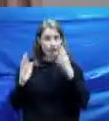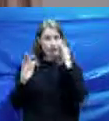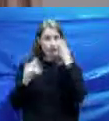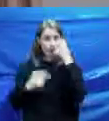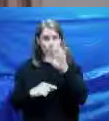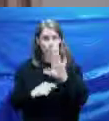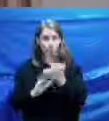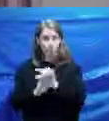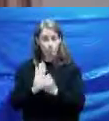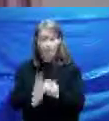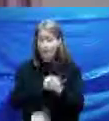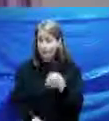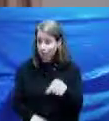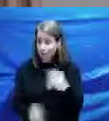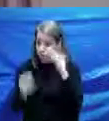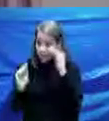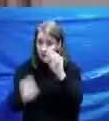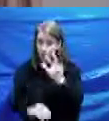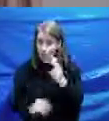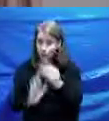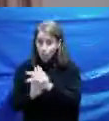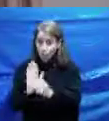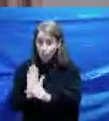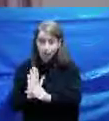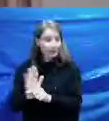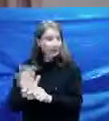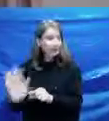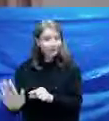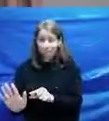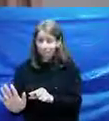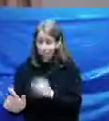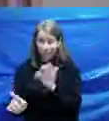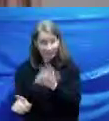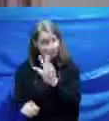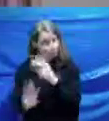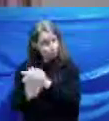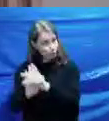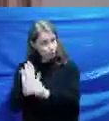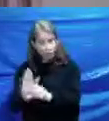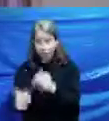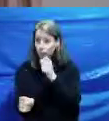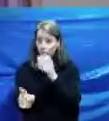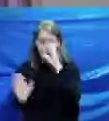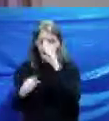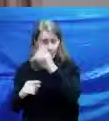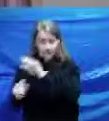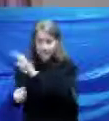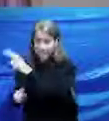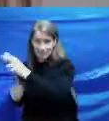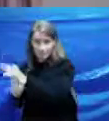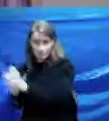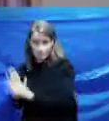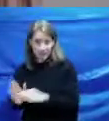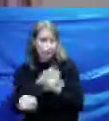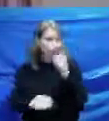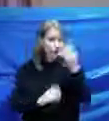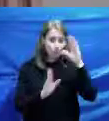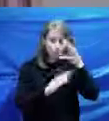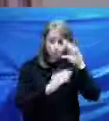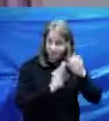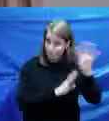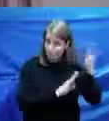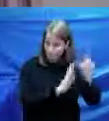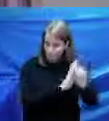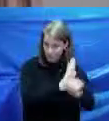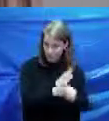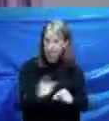you're a third grade teacher, fourth grade doesn't own these expectations. Second grade doesn't own these expectations. You own these expectations in third